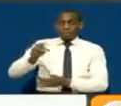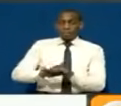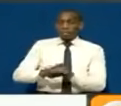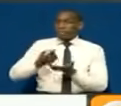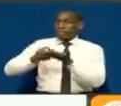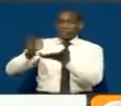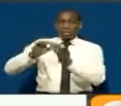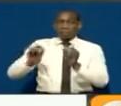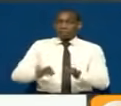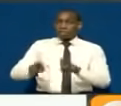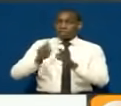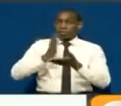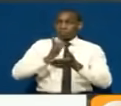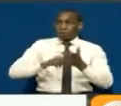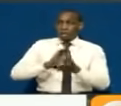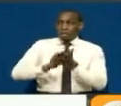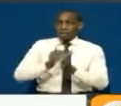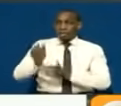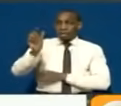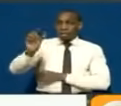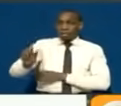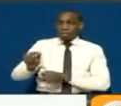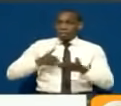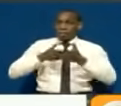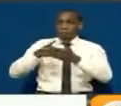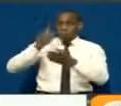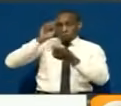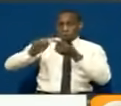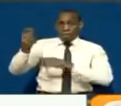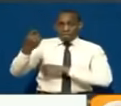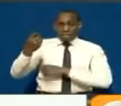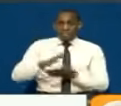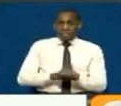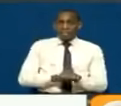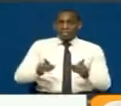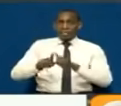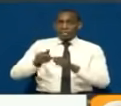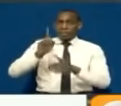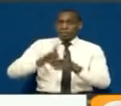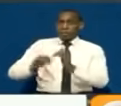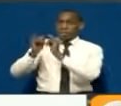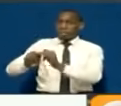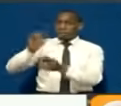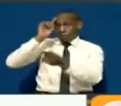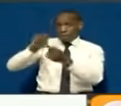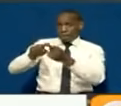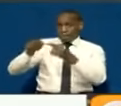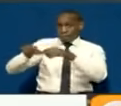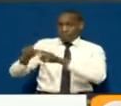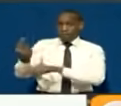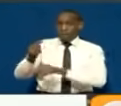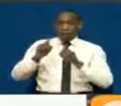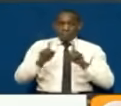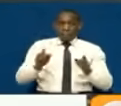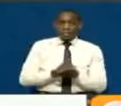negotiable. That despite no one from the region being blocked from vying for the presidency, that will be their own individual pursuit. But